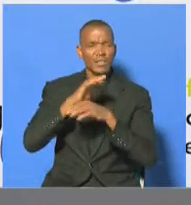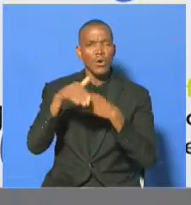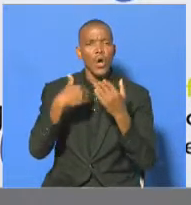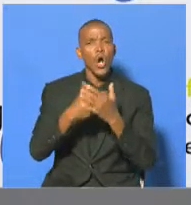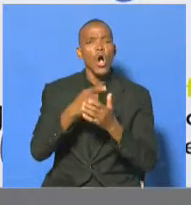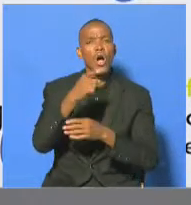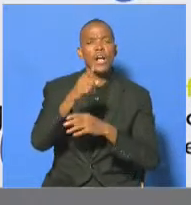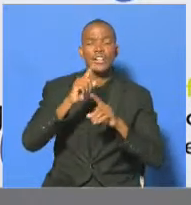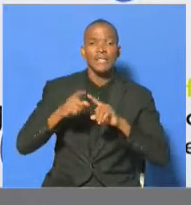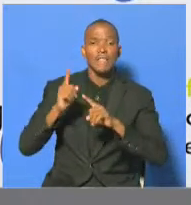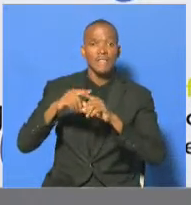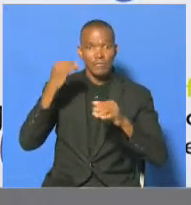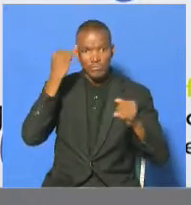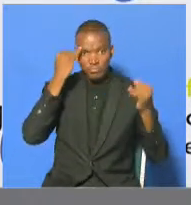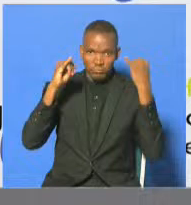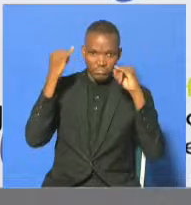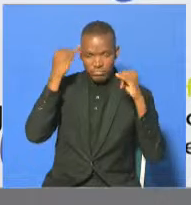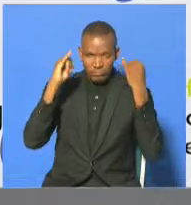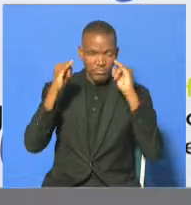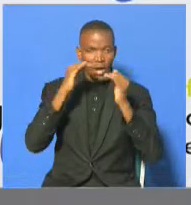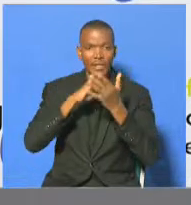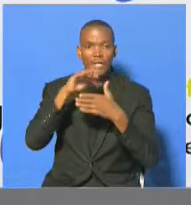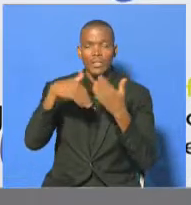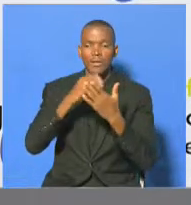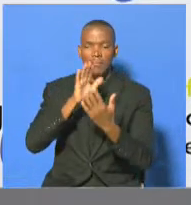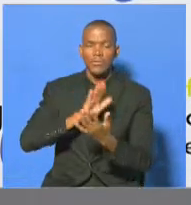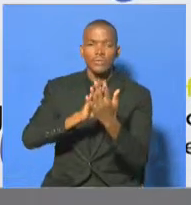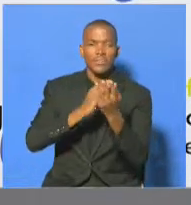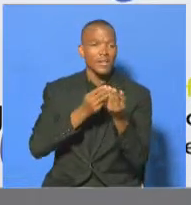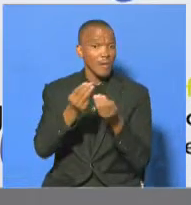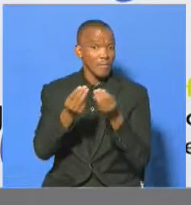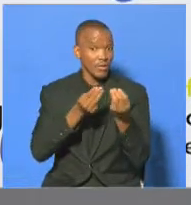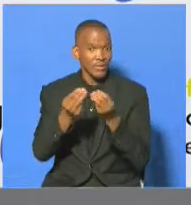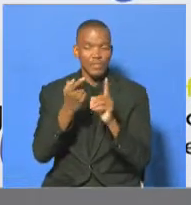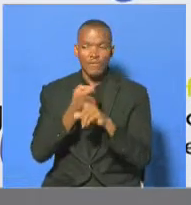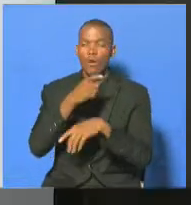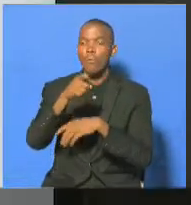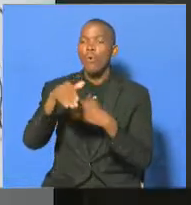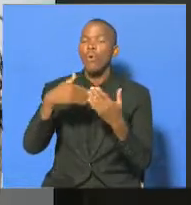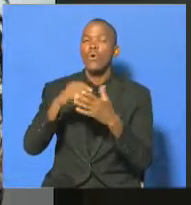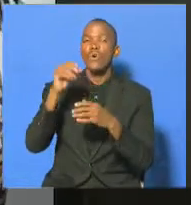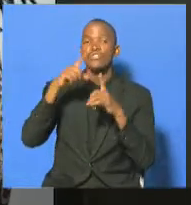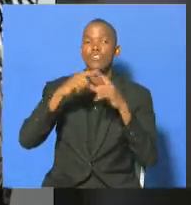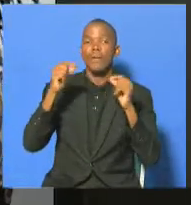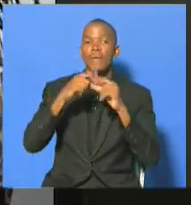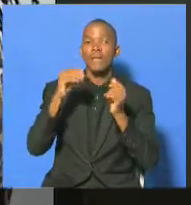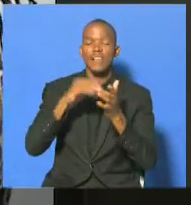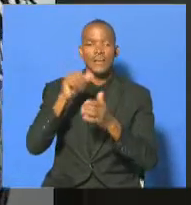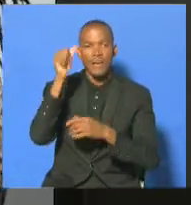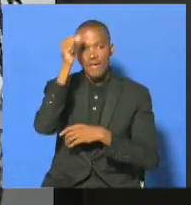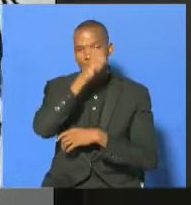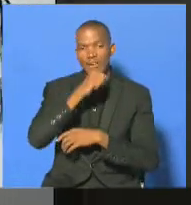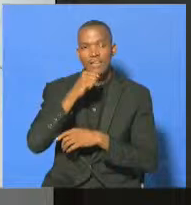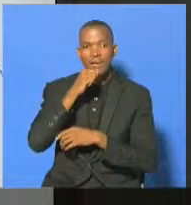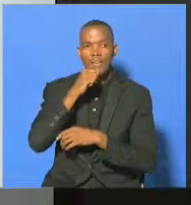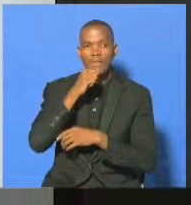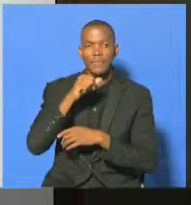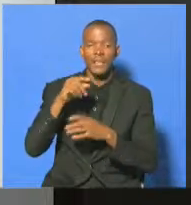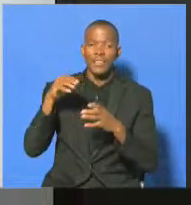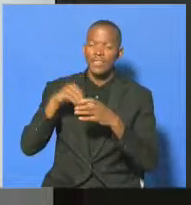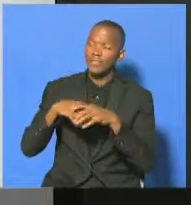different perspectives, approaches, methodologies from Japan and Africa. This initiative, colleagues, is